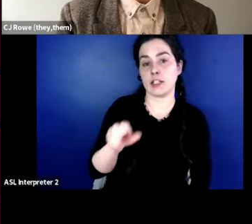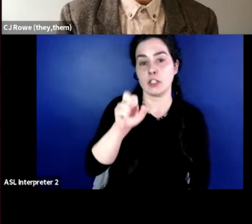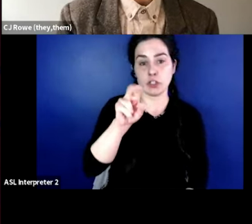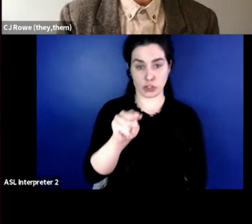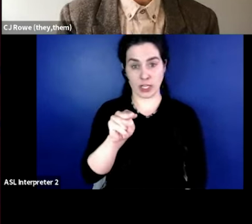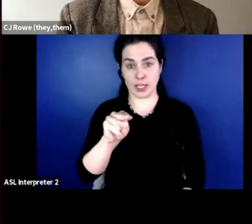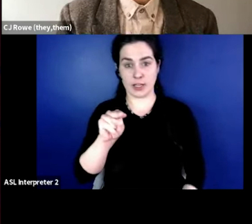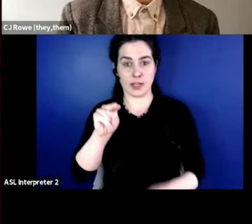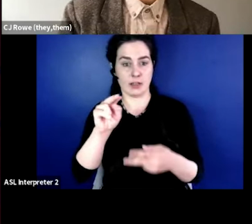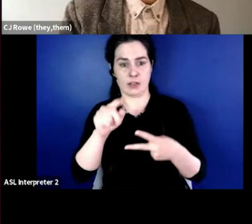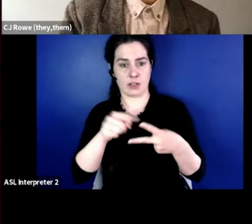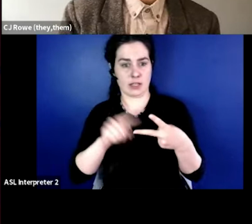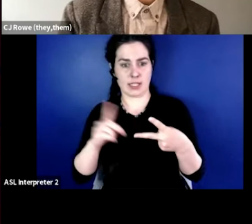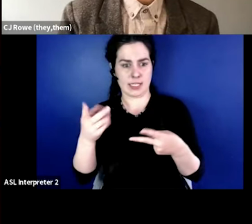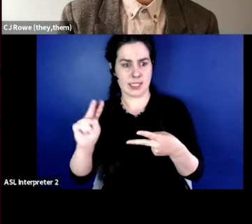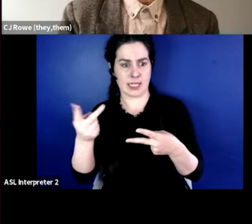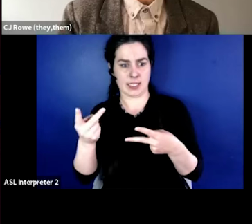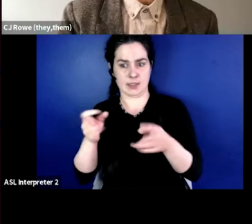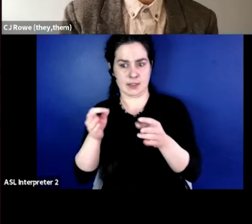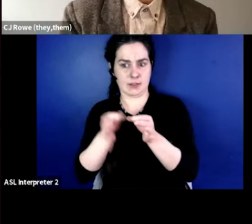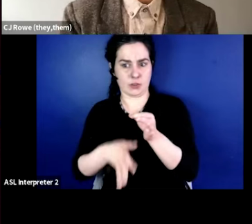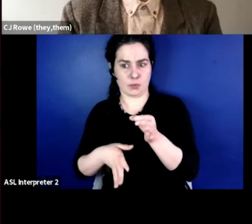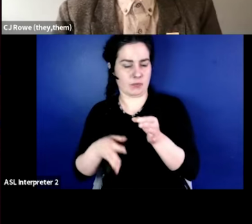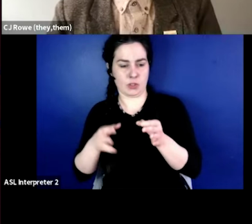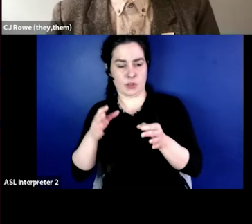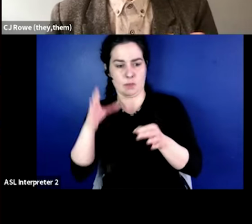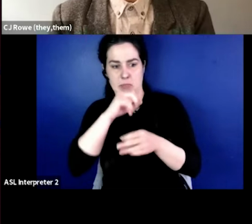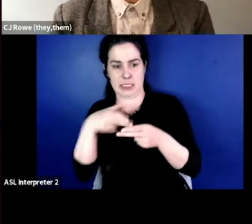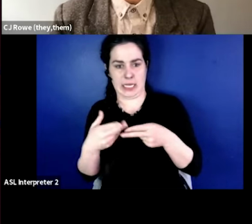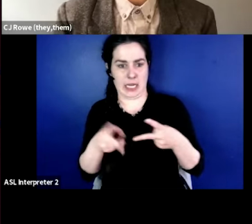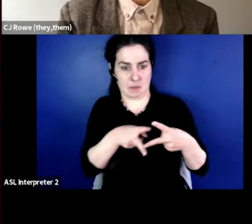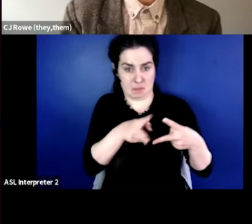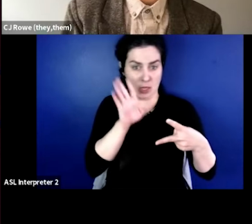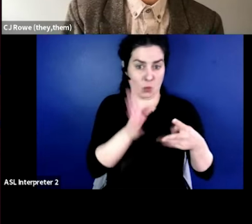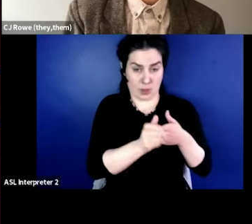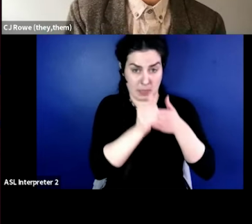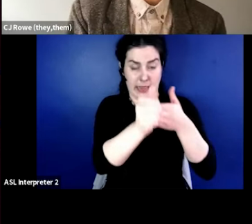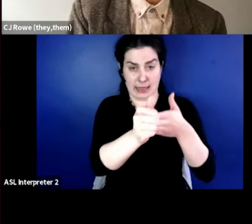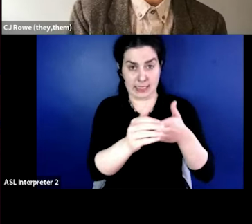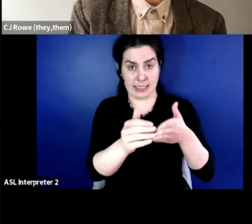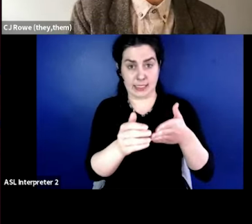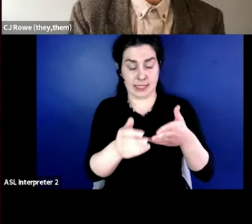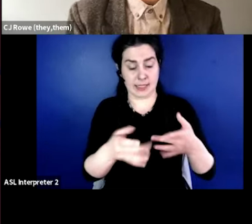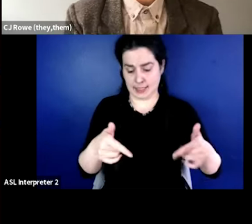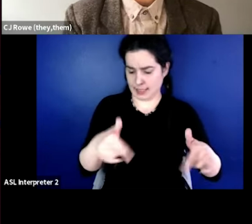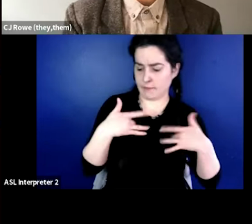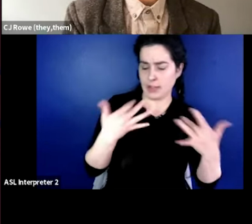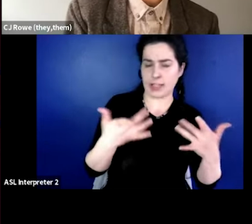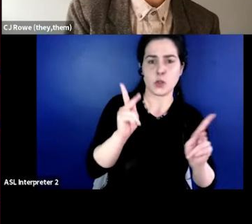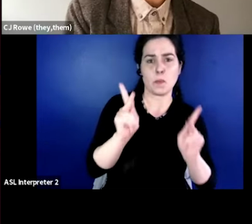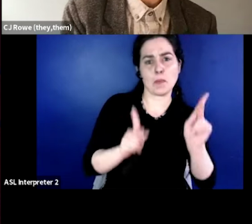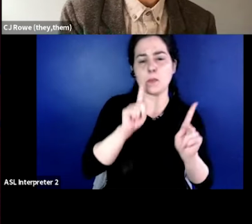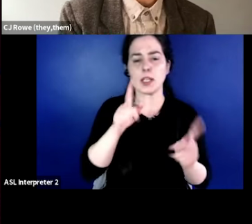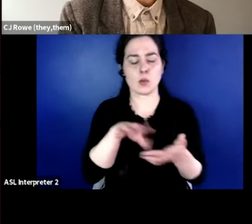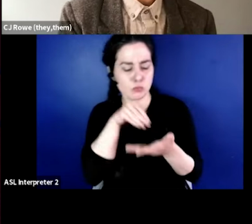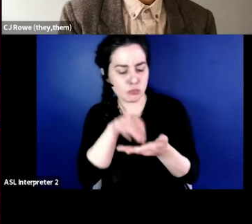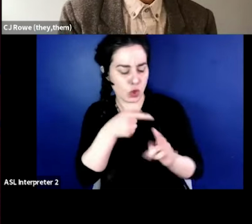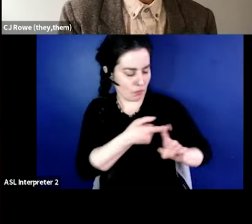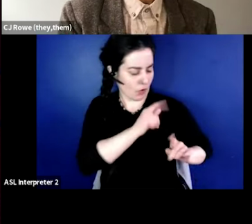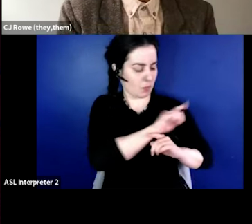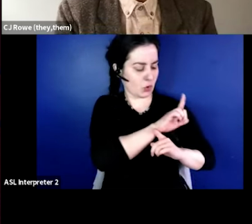for practice on, well, it'll allow participants to practice on learning concepts from the education and training